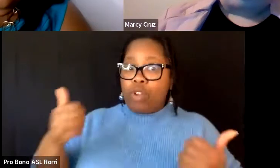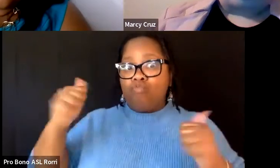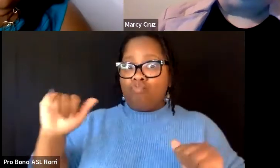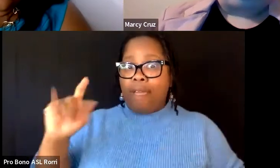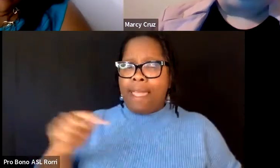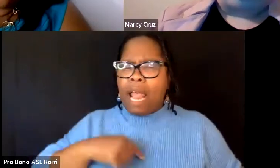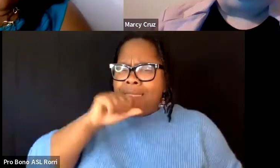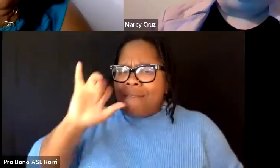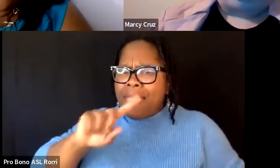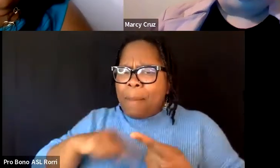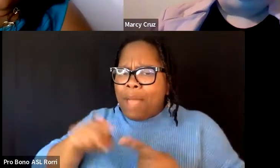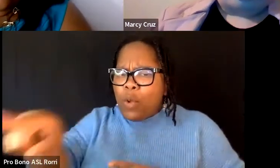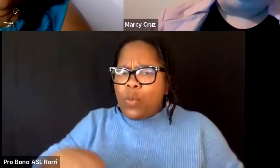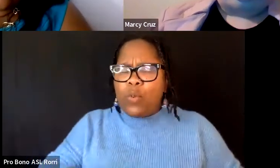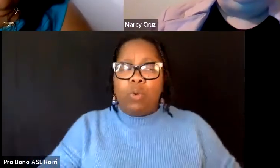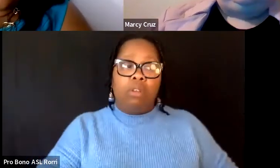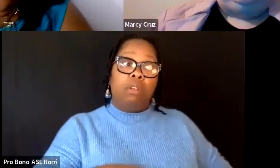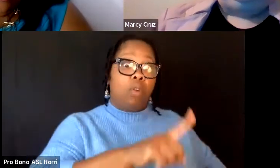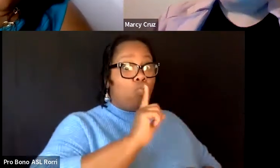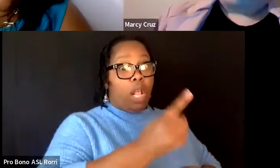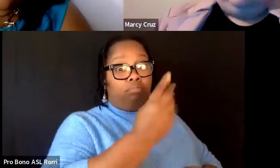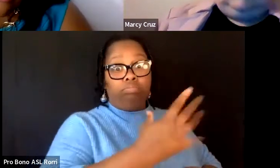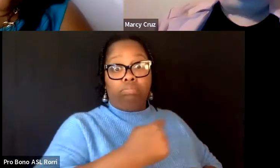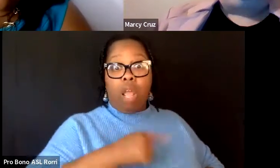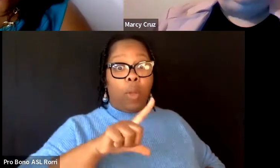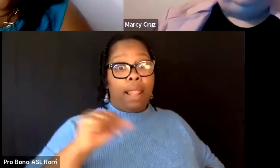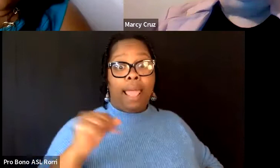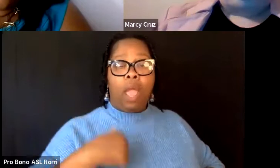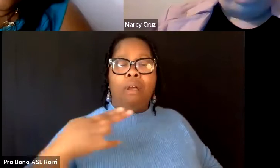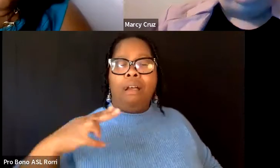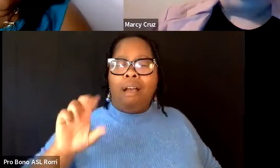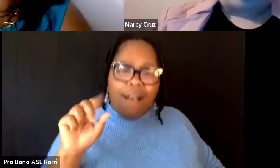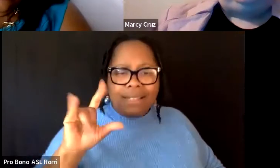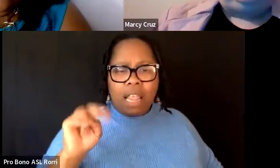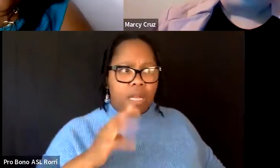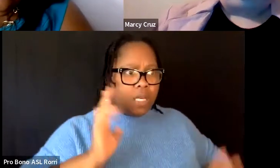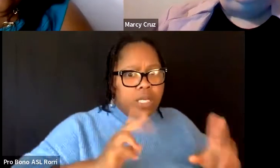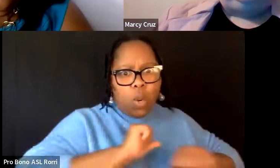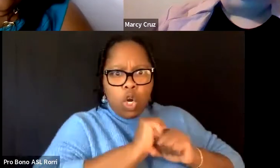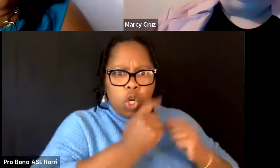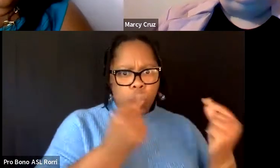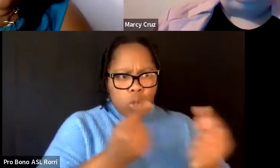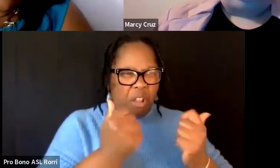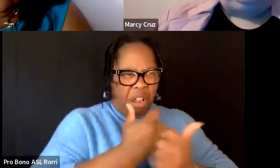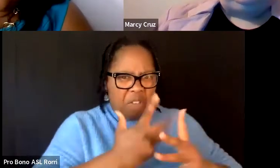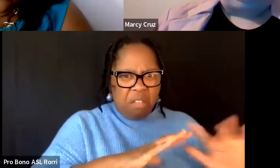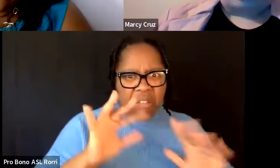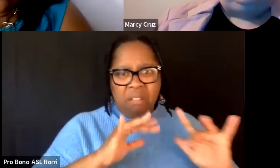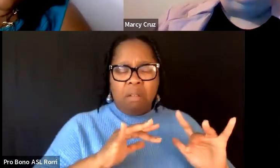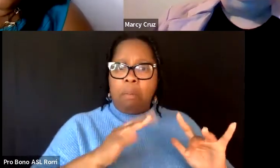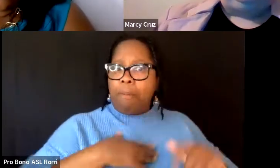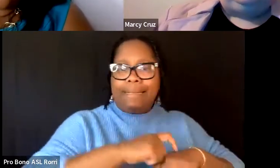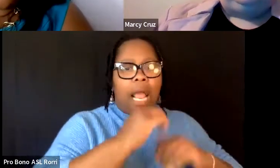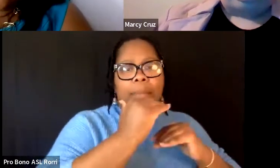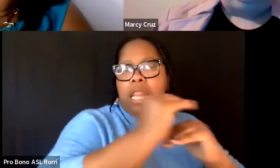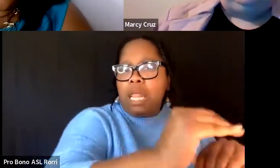Los Angeles. I was in Los Angeles hustling. I knew my time there probably was limited. It was expensive to live there, and I